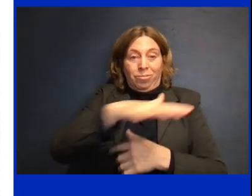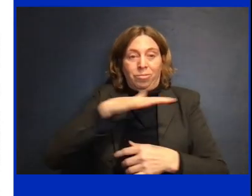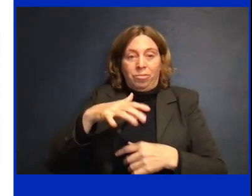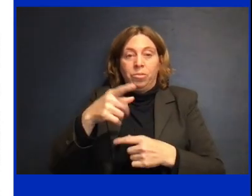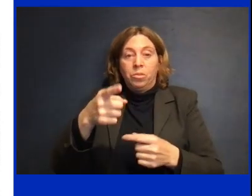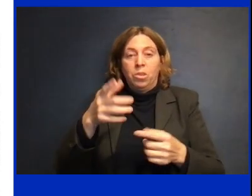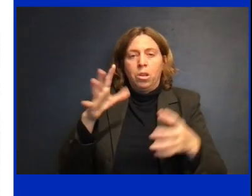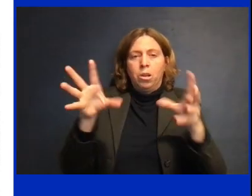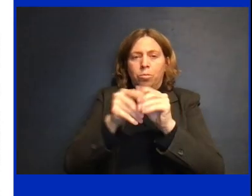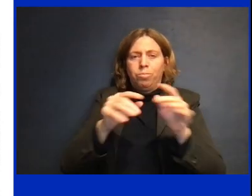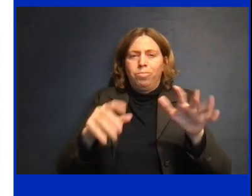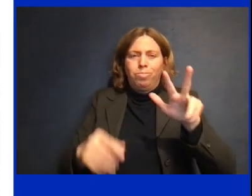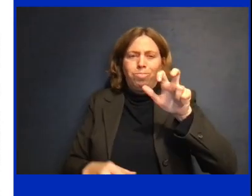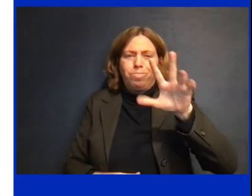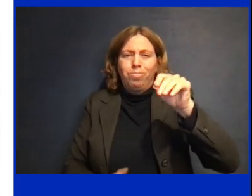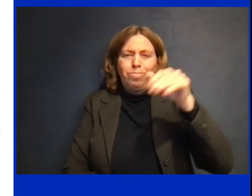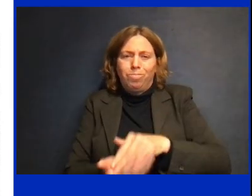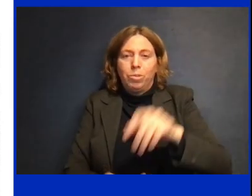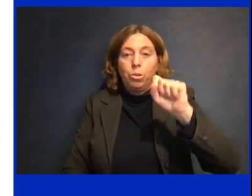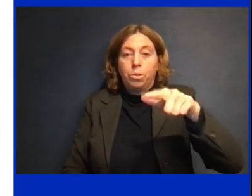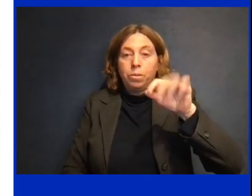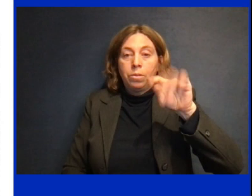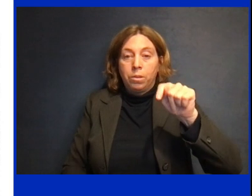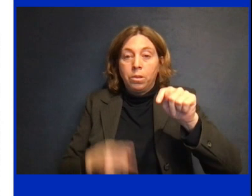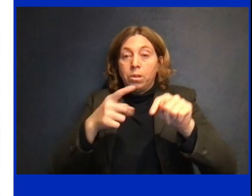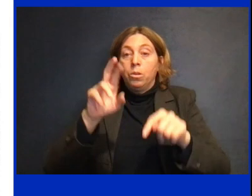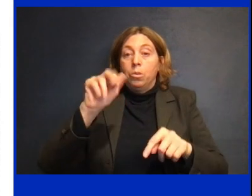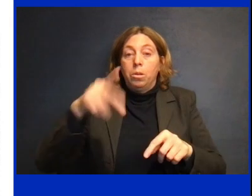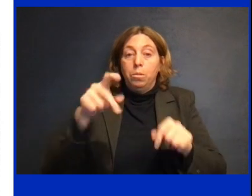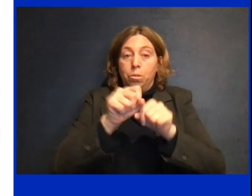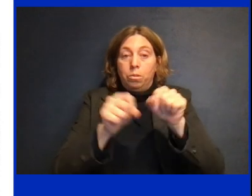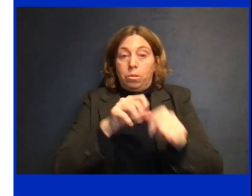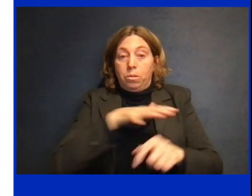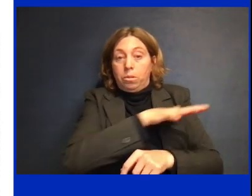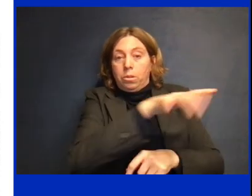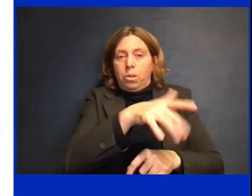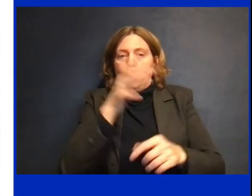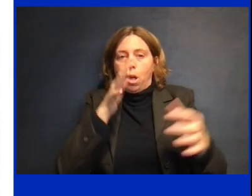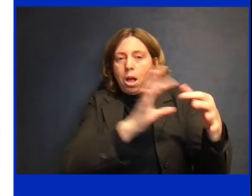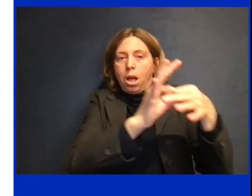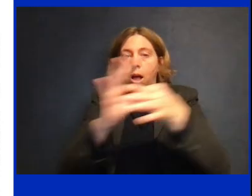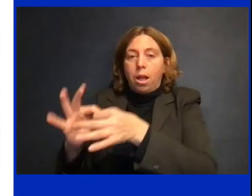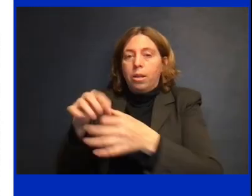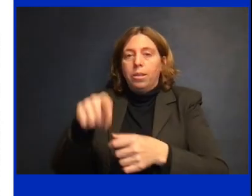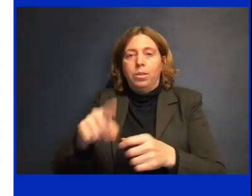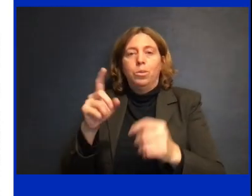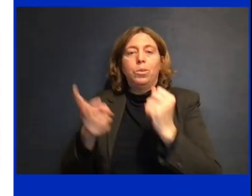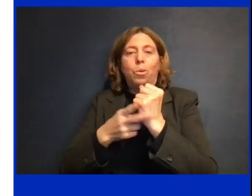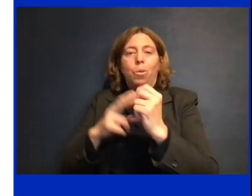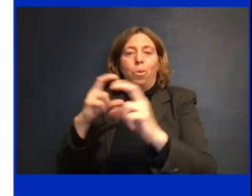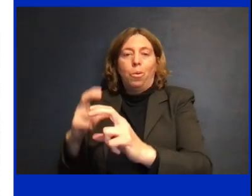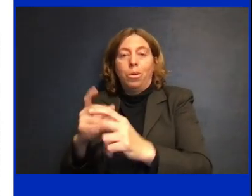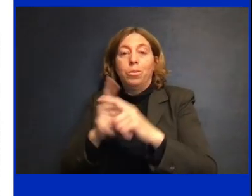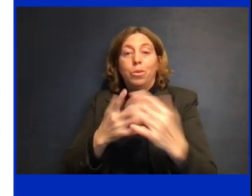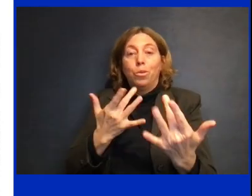approximately 350,000 square feet, the ramp structure will connect to the storage and staging